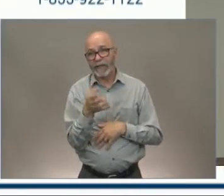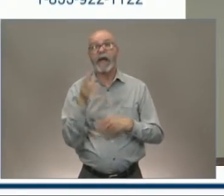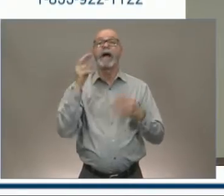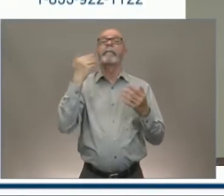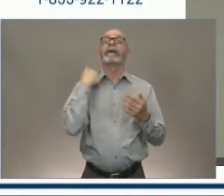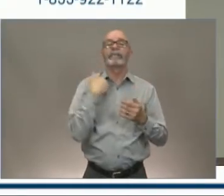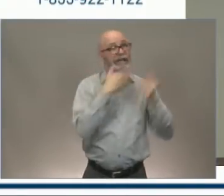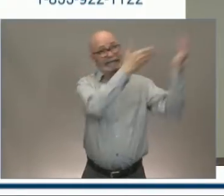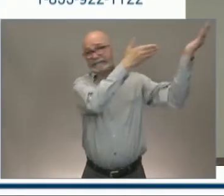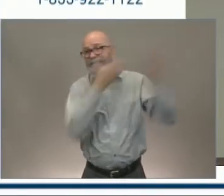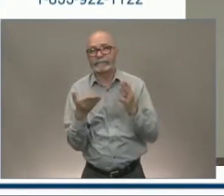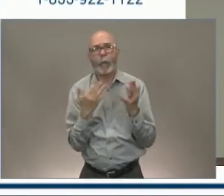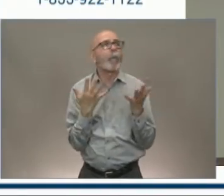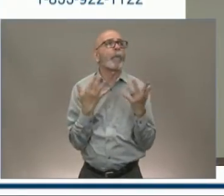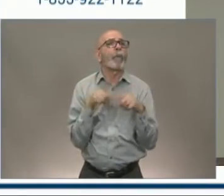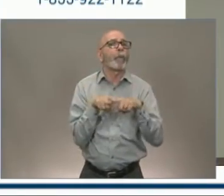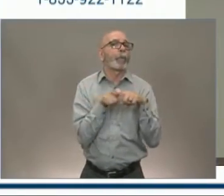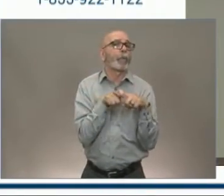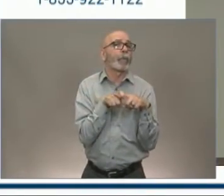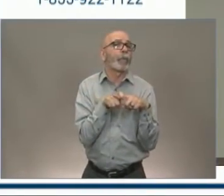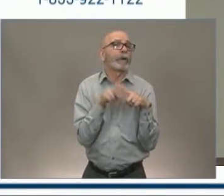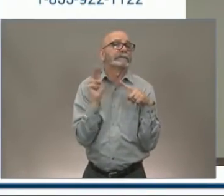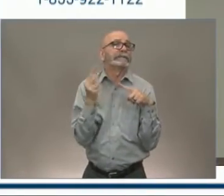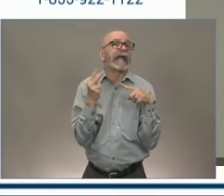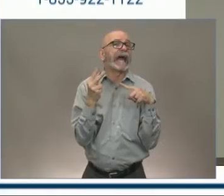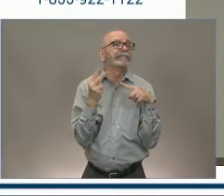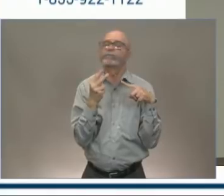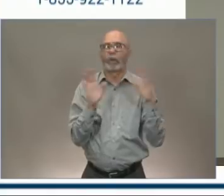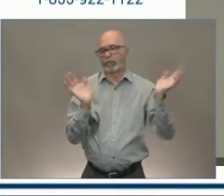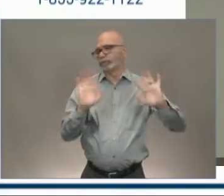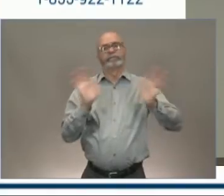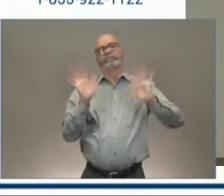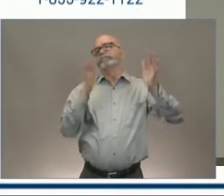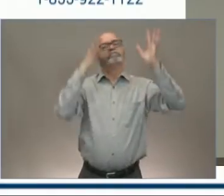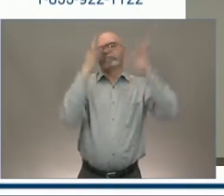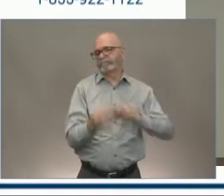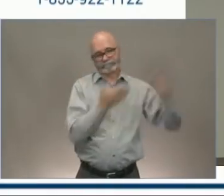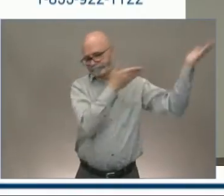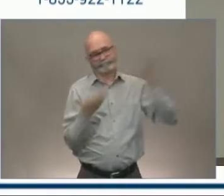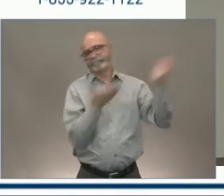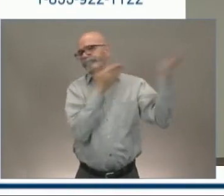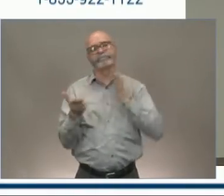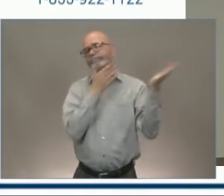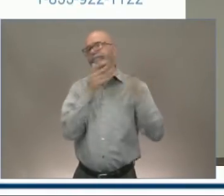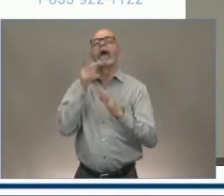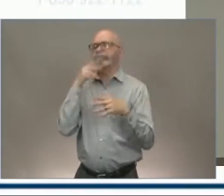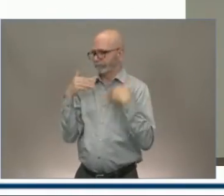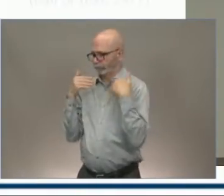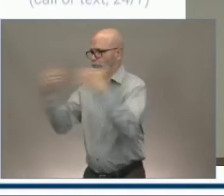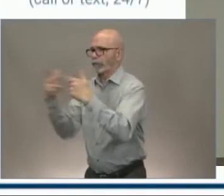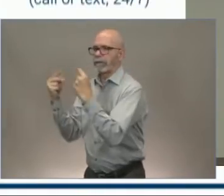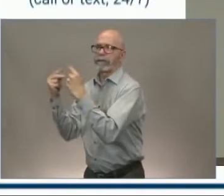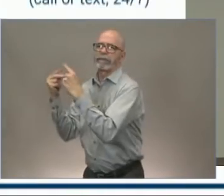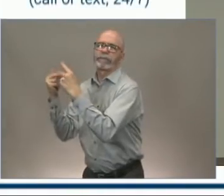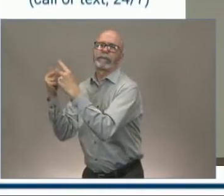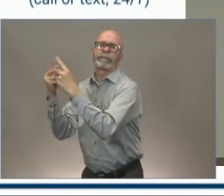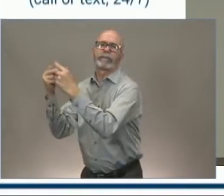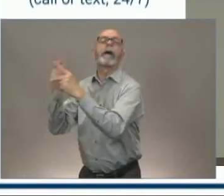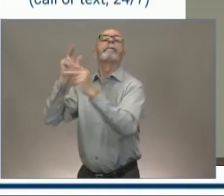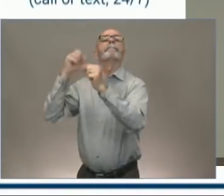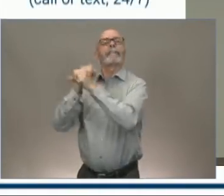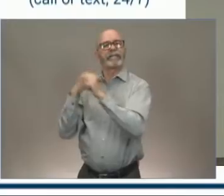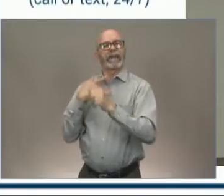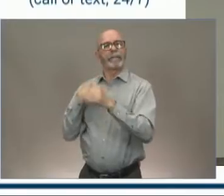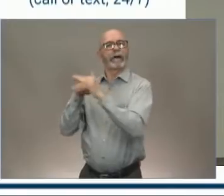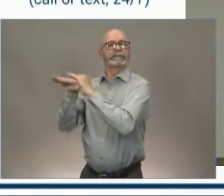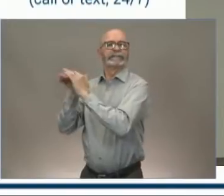more first doses in arms much more quickly. And that will allow us to reach population immunity for